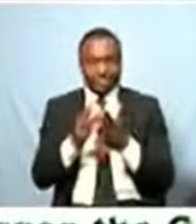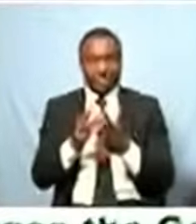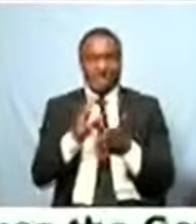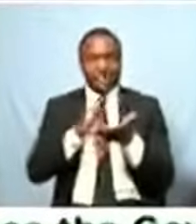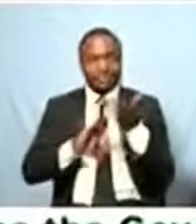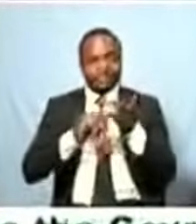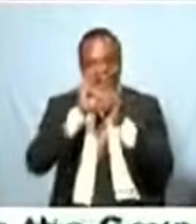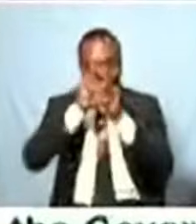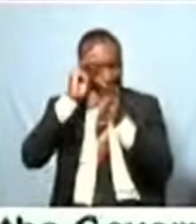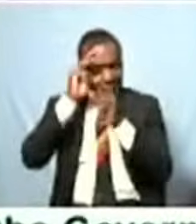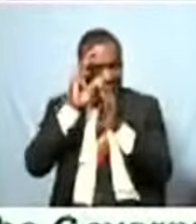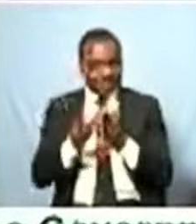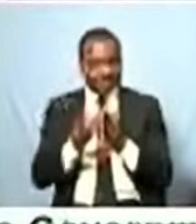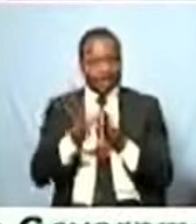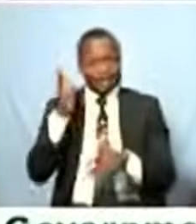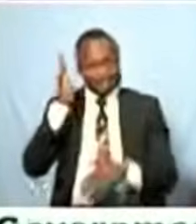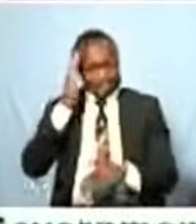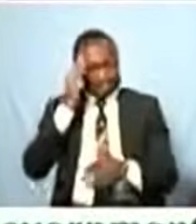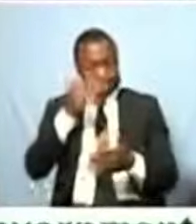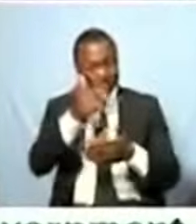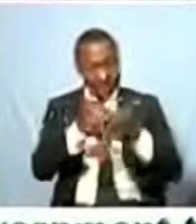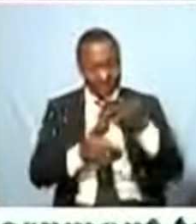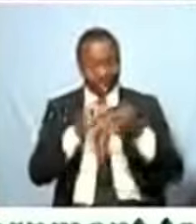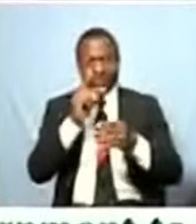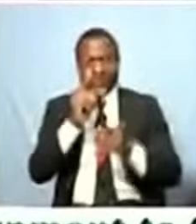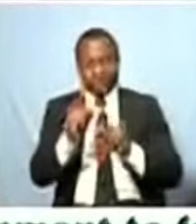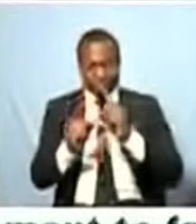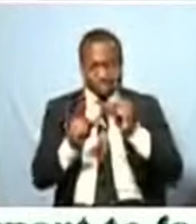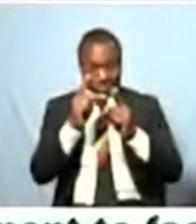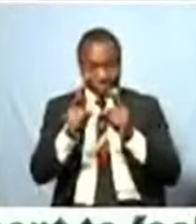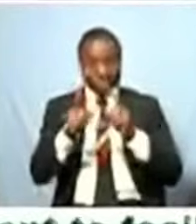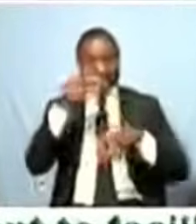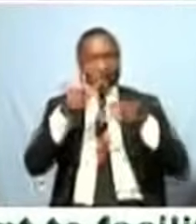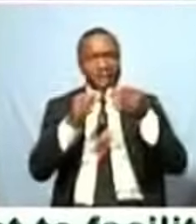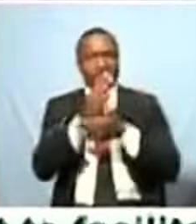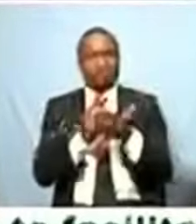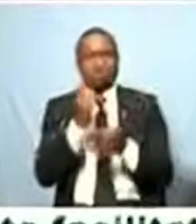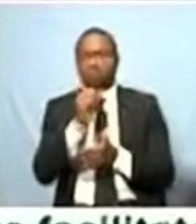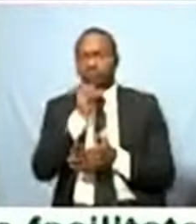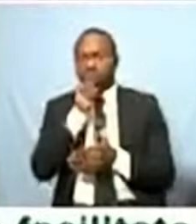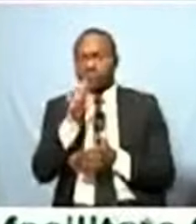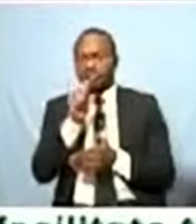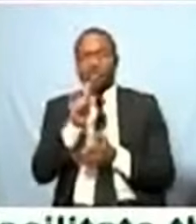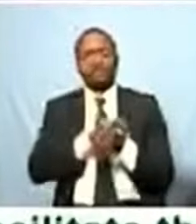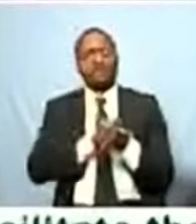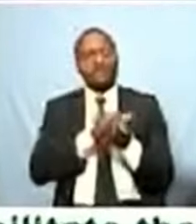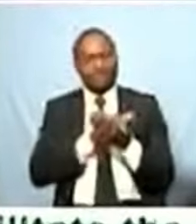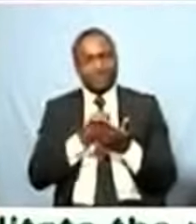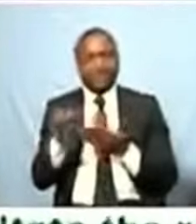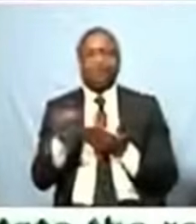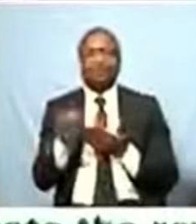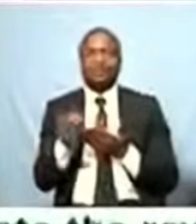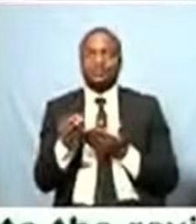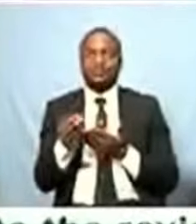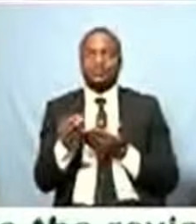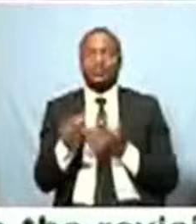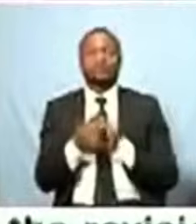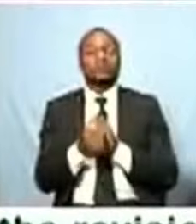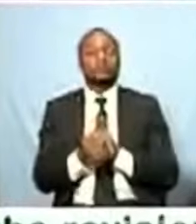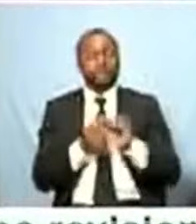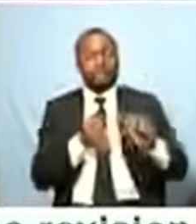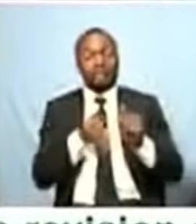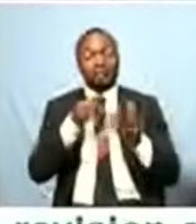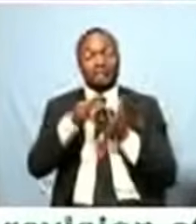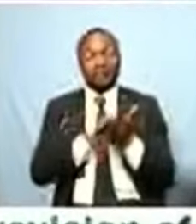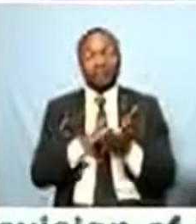believe the Minister is familiar with these procedures. If someone has not managed to pass the exams on the